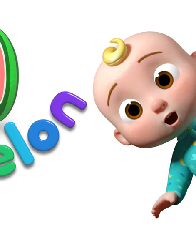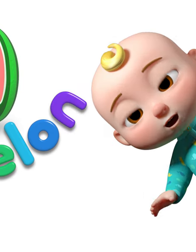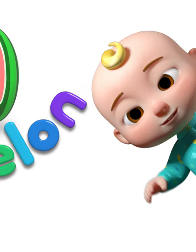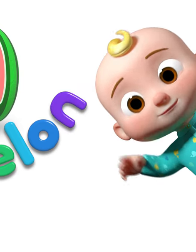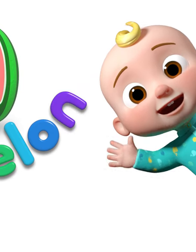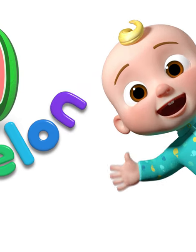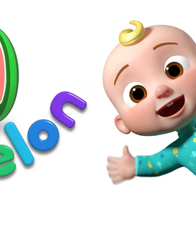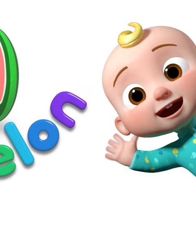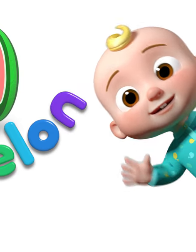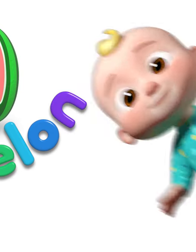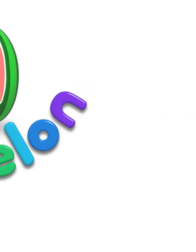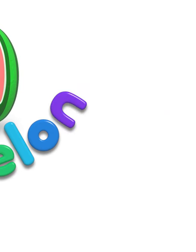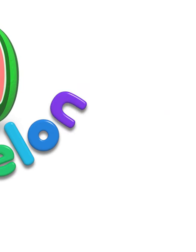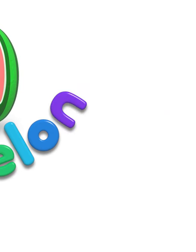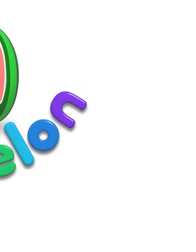Thank